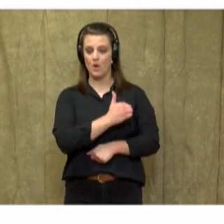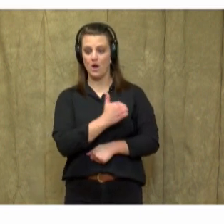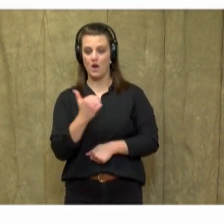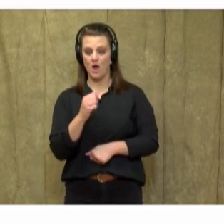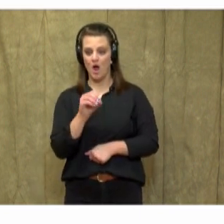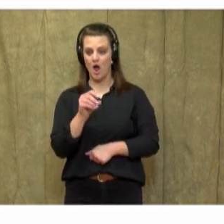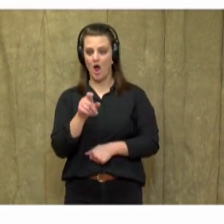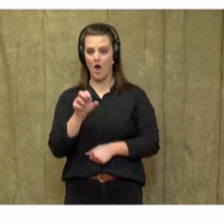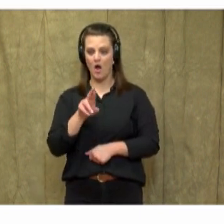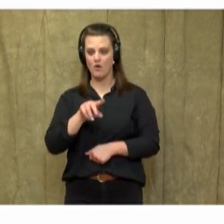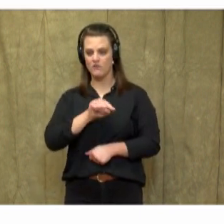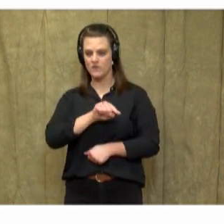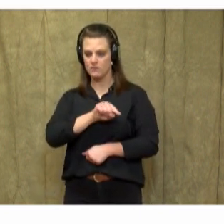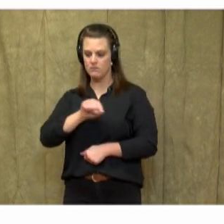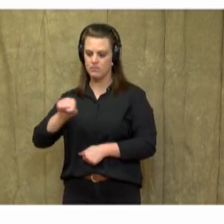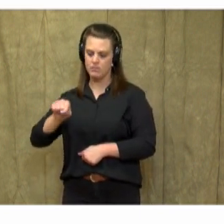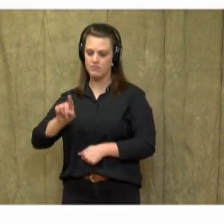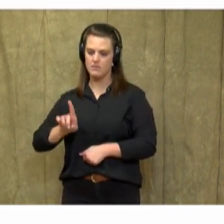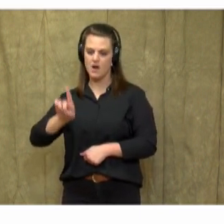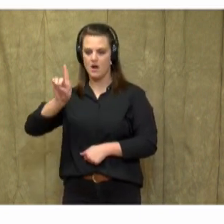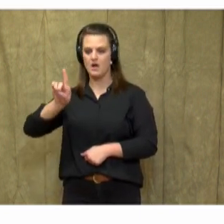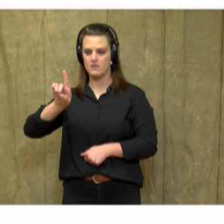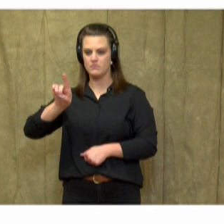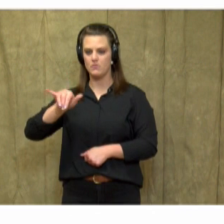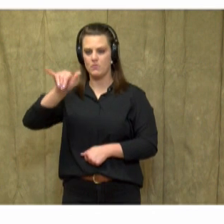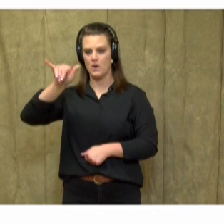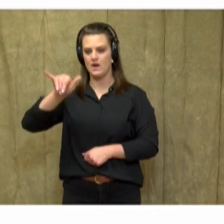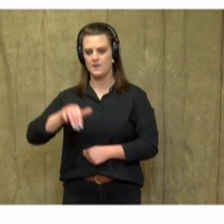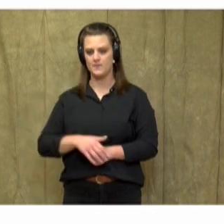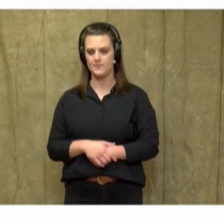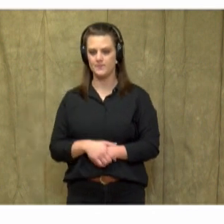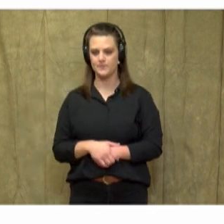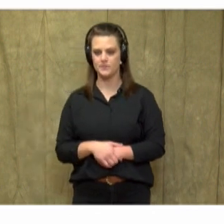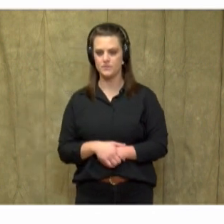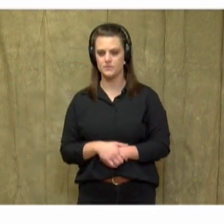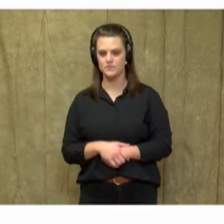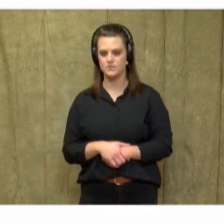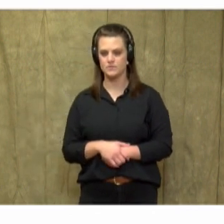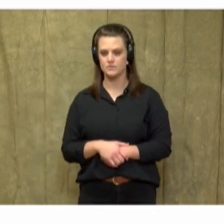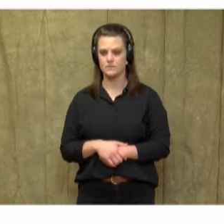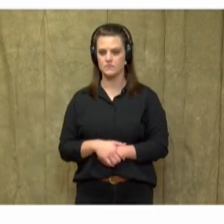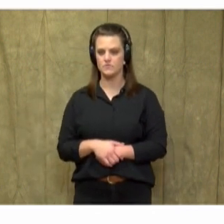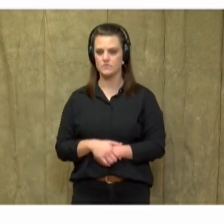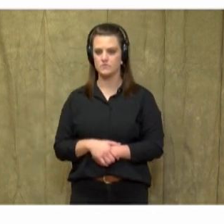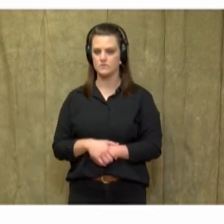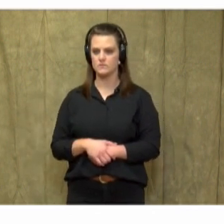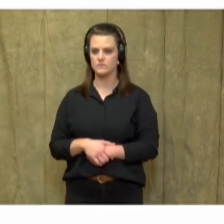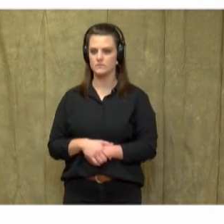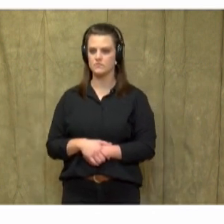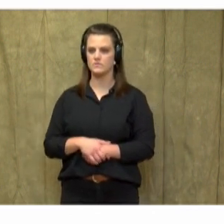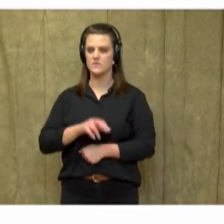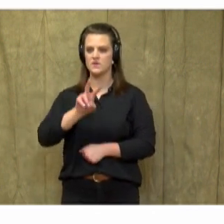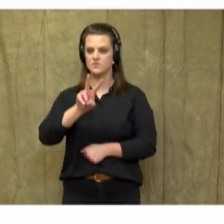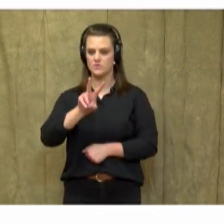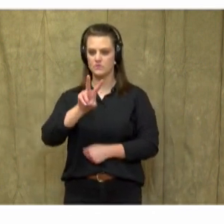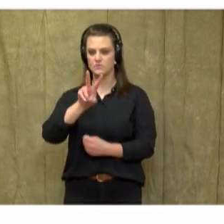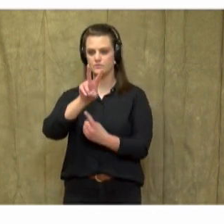the x-axis, up on the y-axis. This ordered pair,